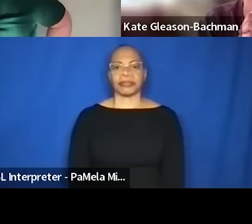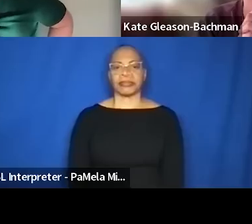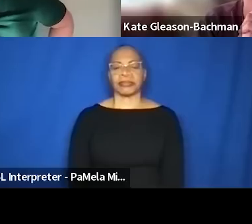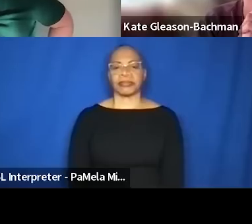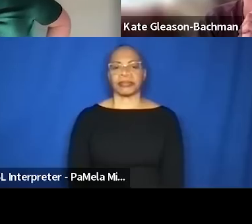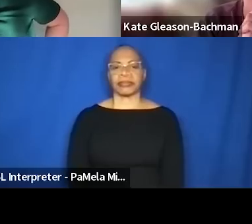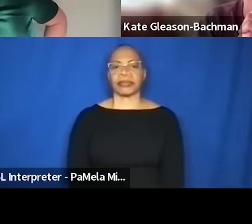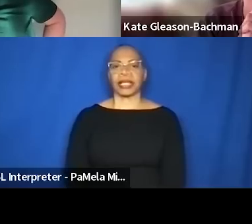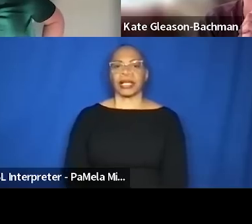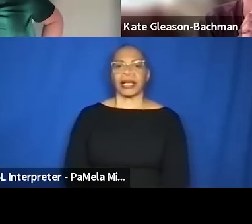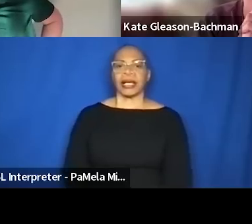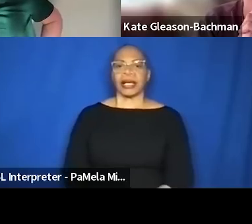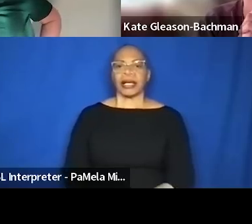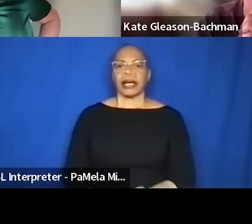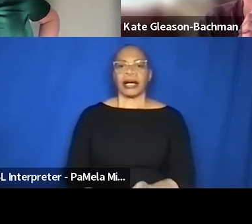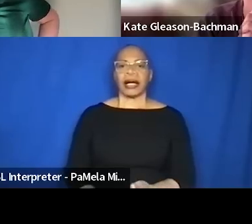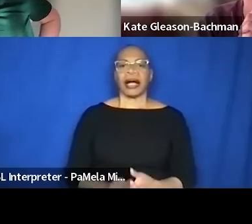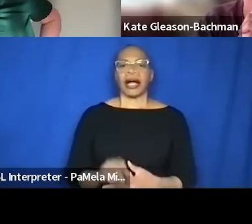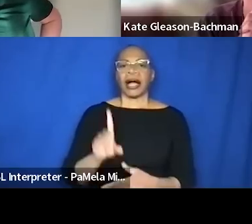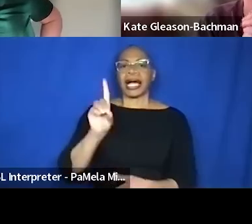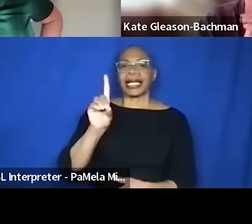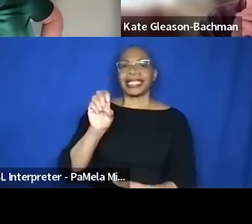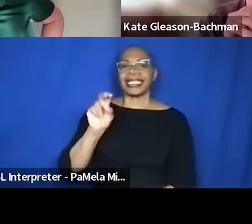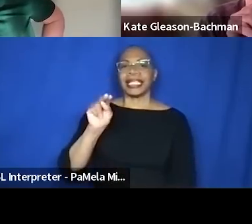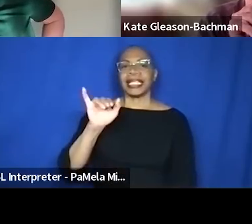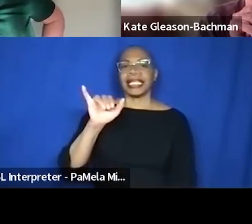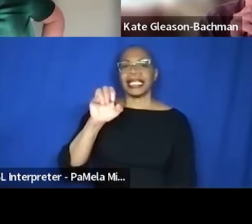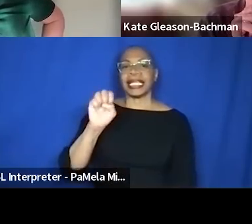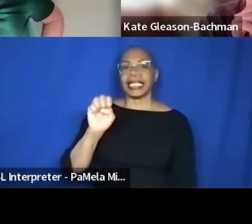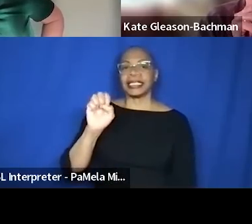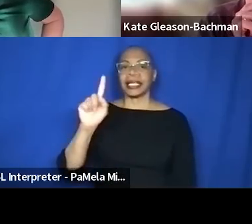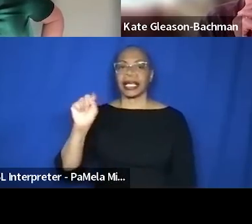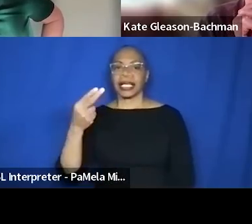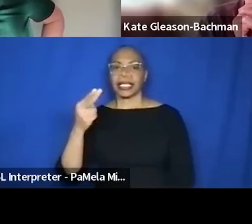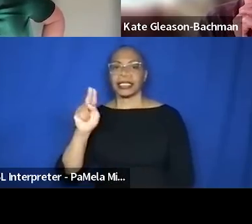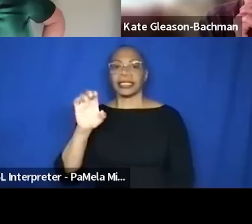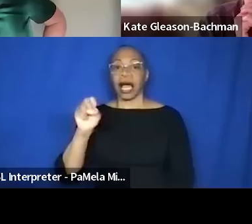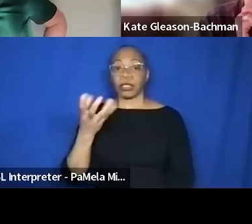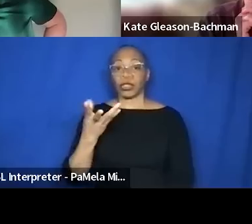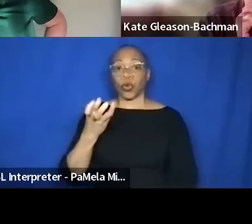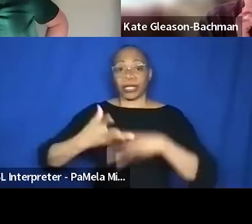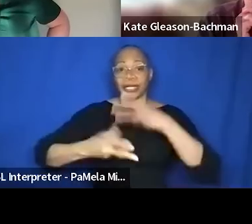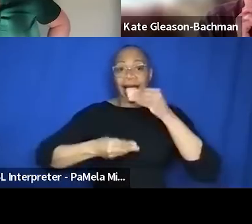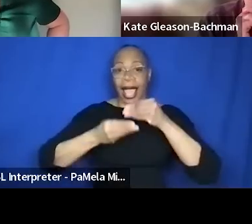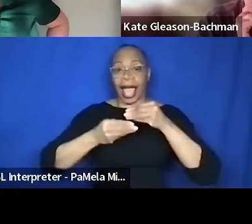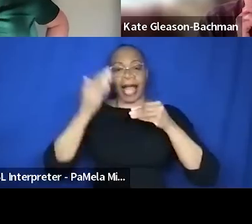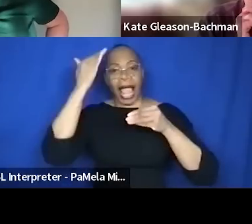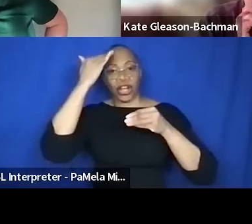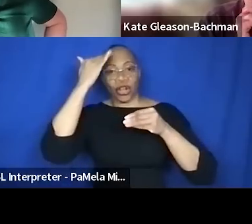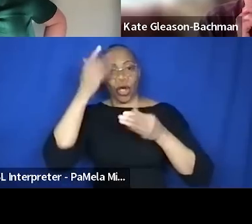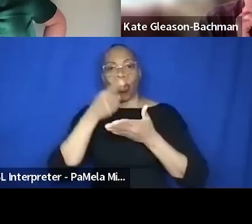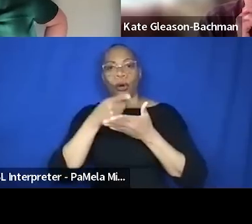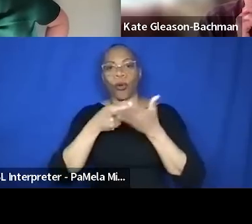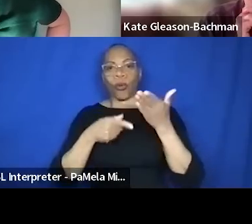Val, Denise, Thomas, anything you'd like to add to that conversation? I know one of the things that is coming across is people are